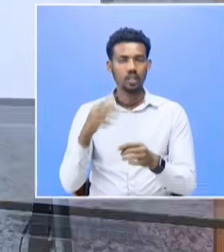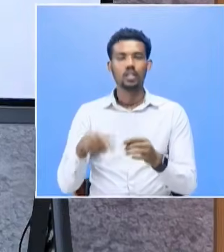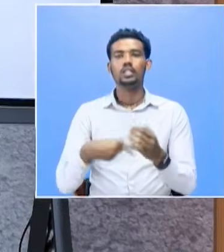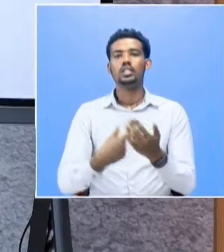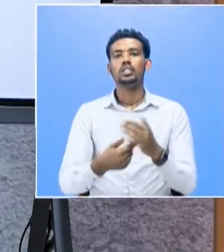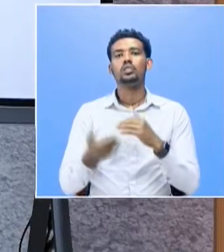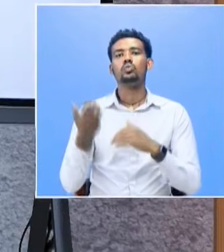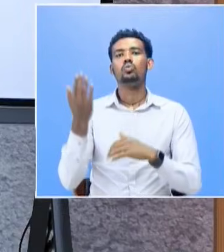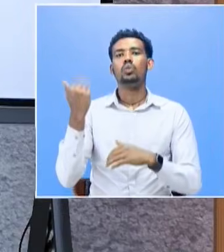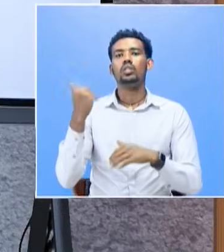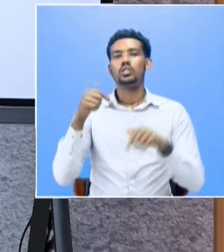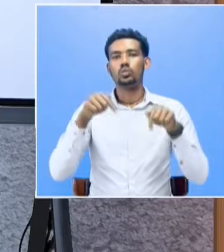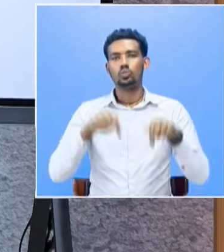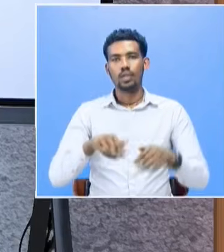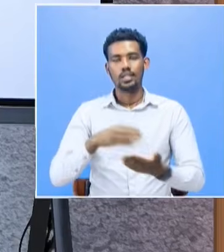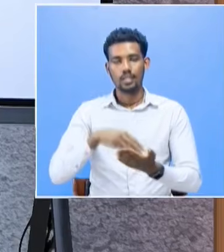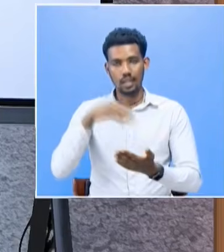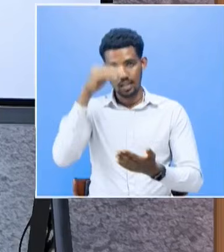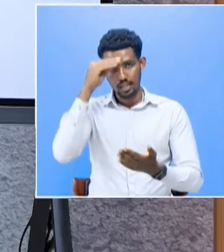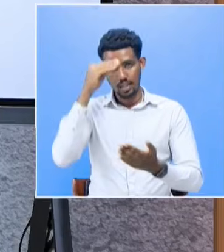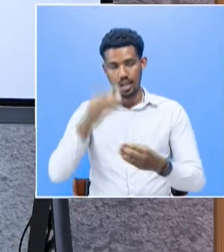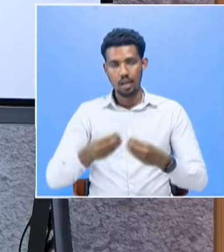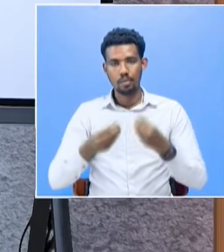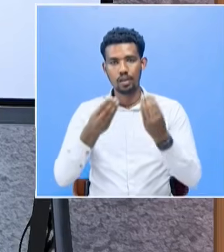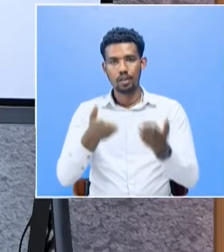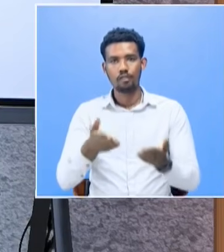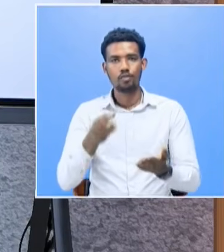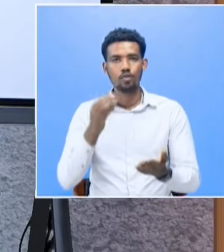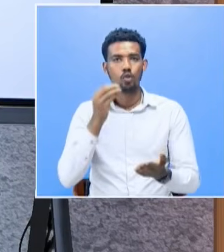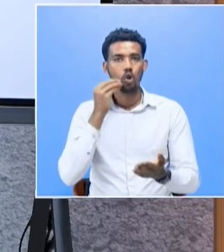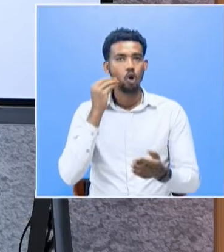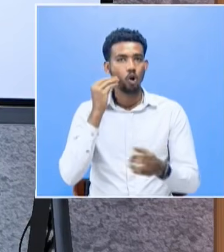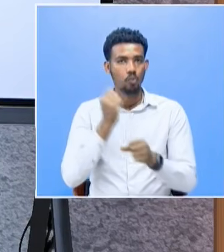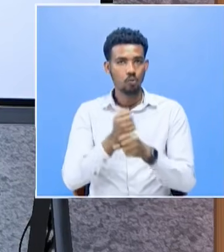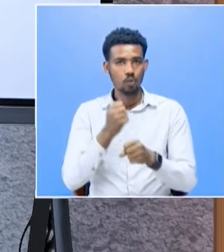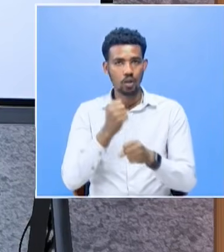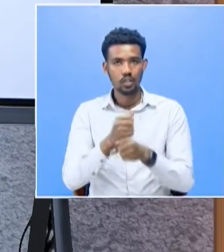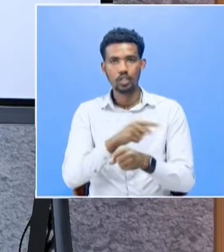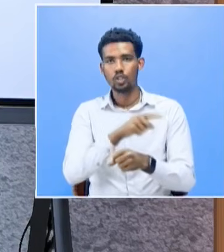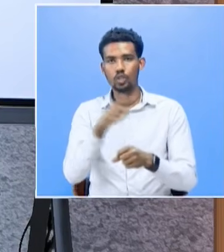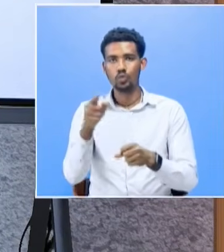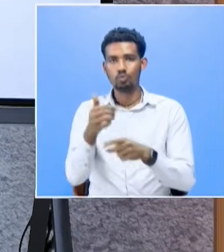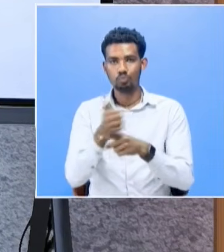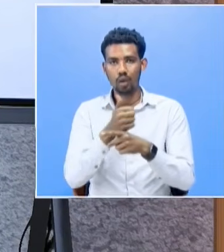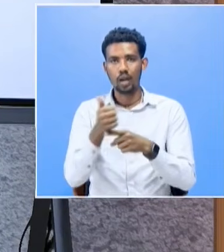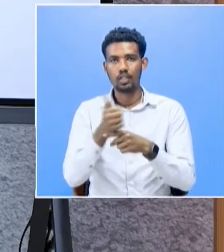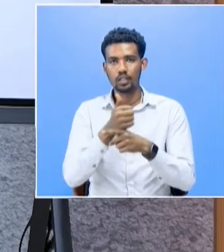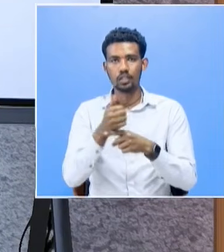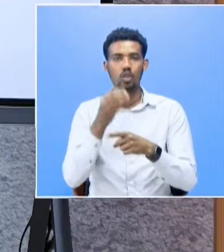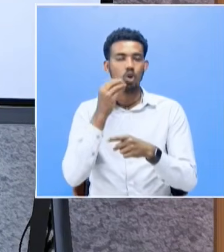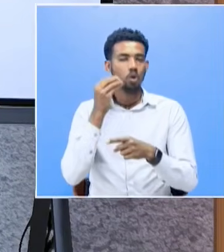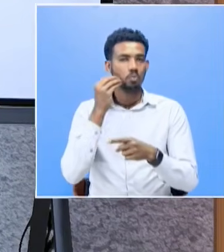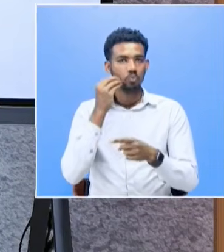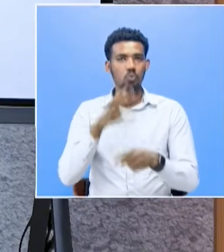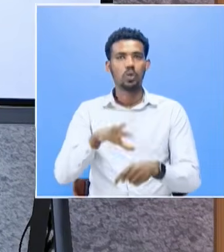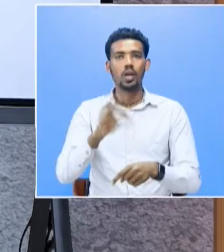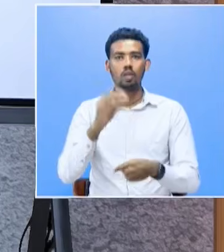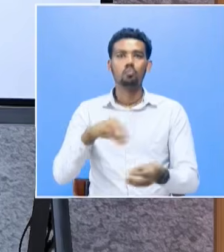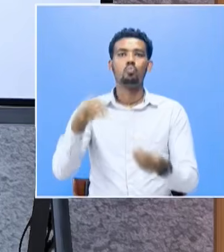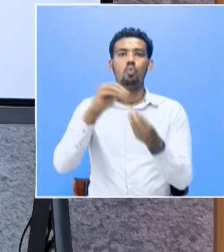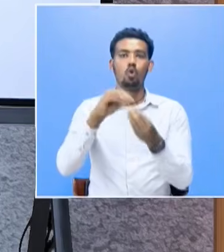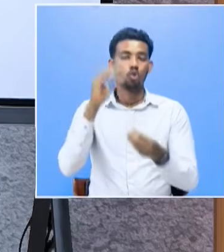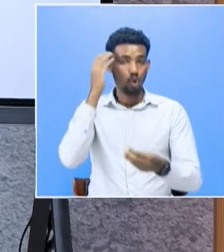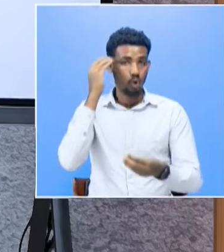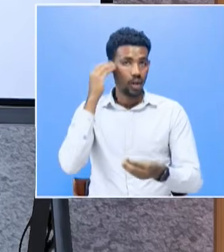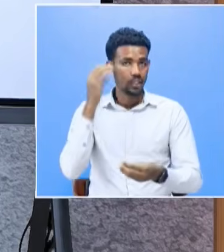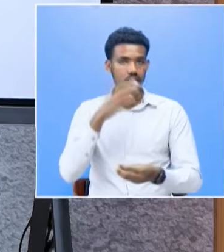was today's lesson. Let me give you homework and practice your home to get more knowledge and to get